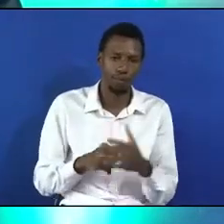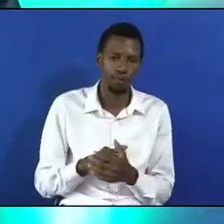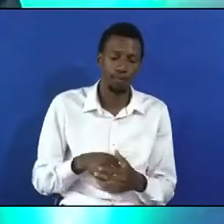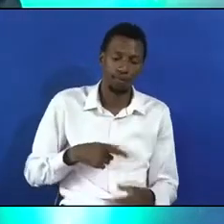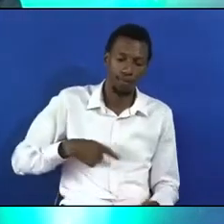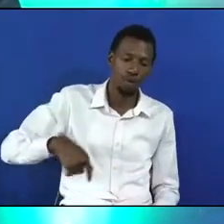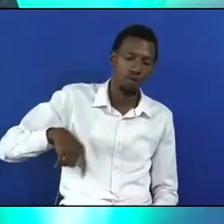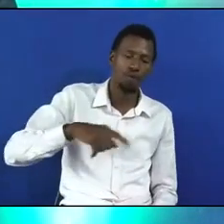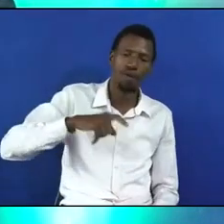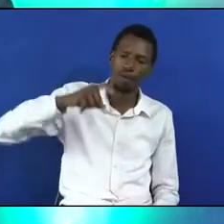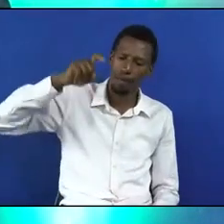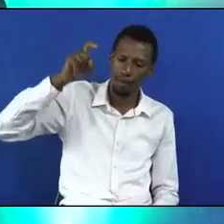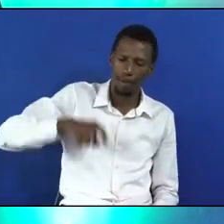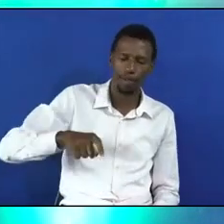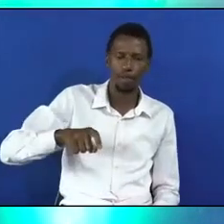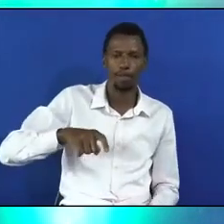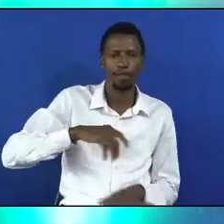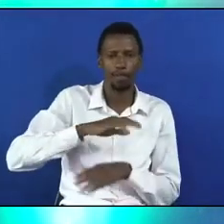we must all.